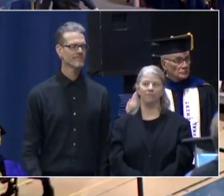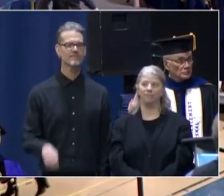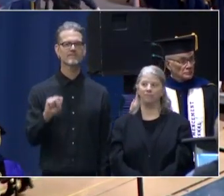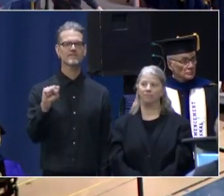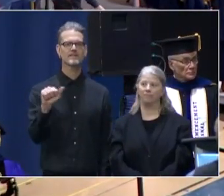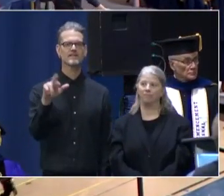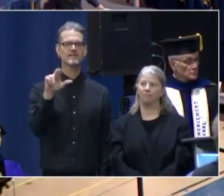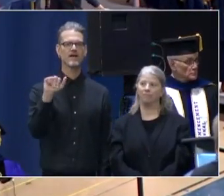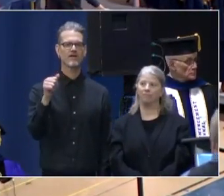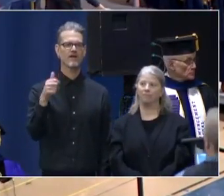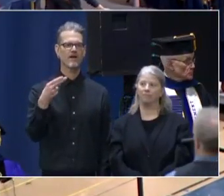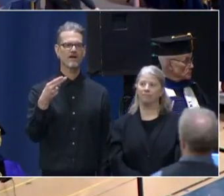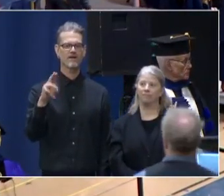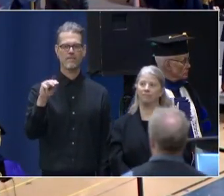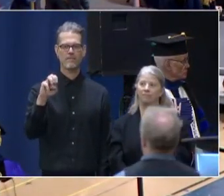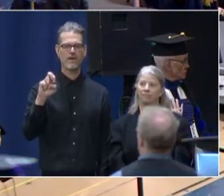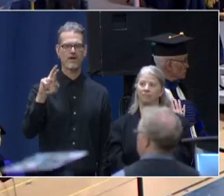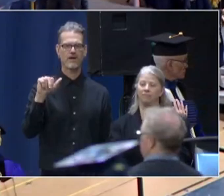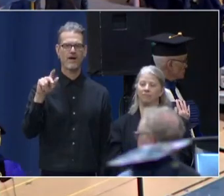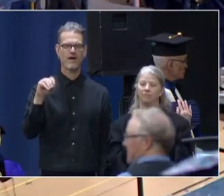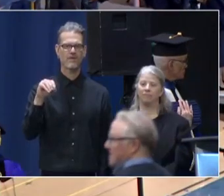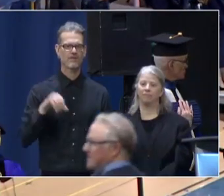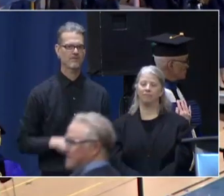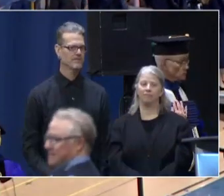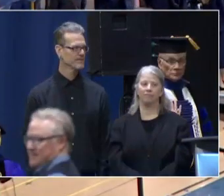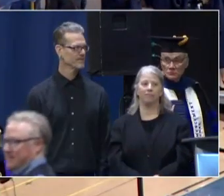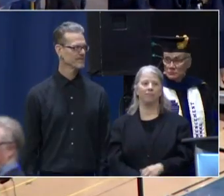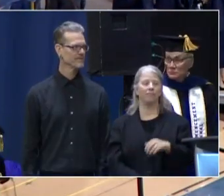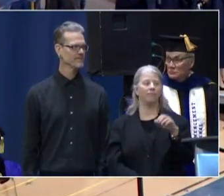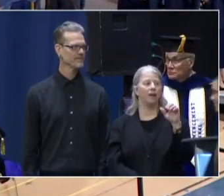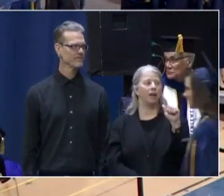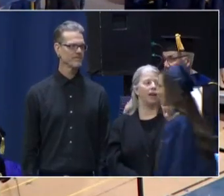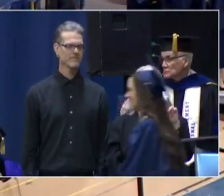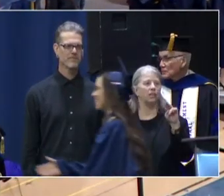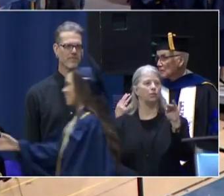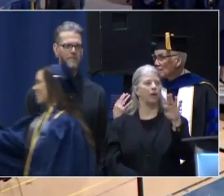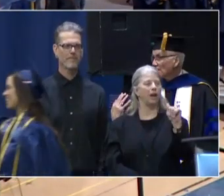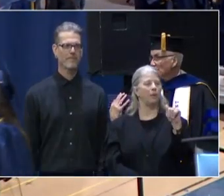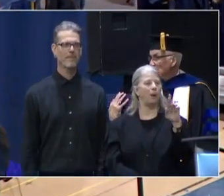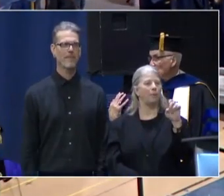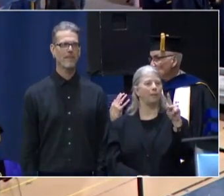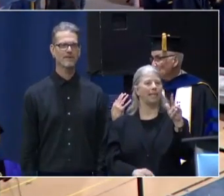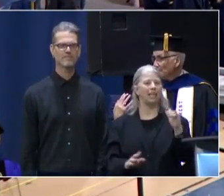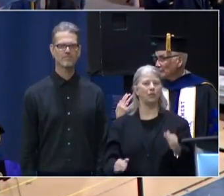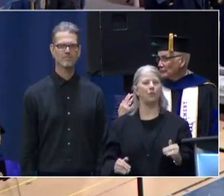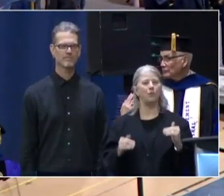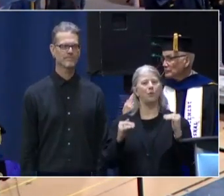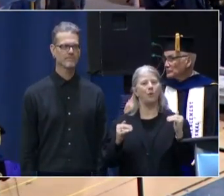Sarah Mercado. Andrea Reppi, cum laude.